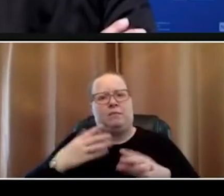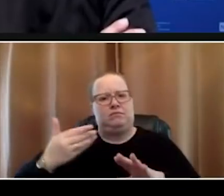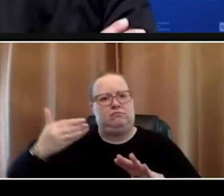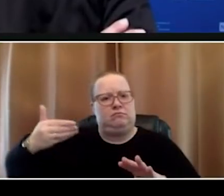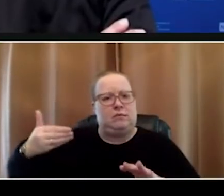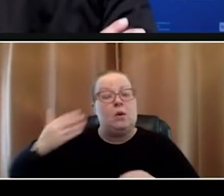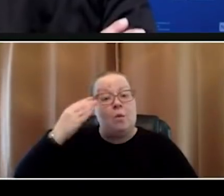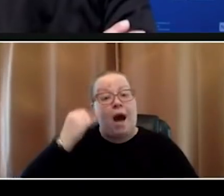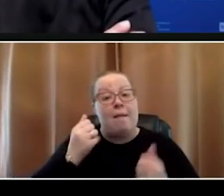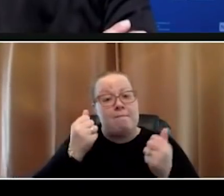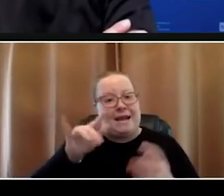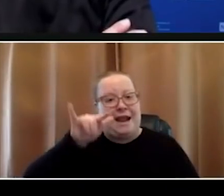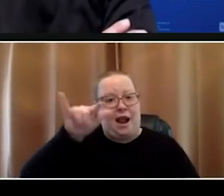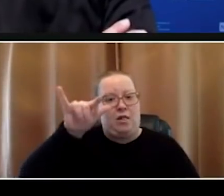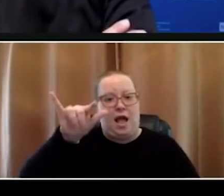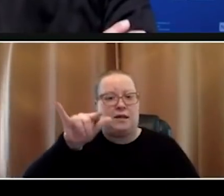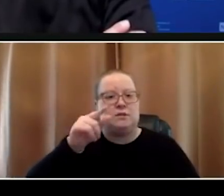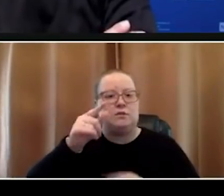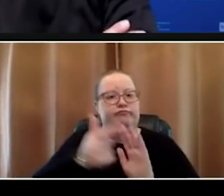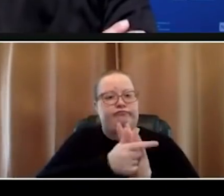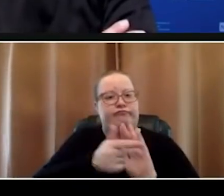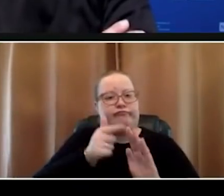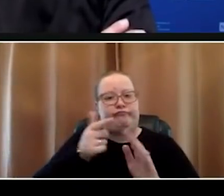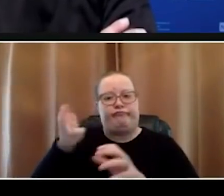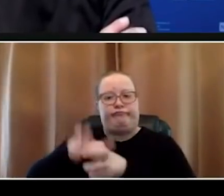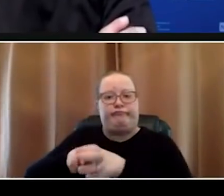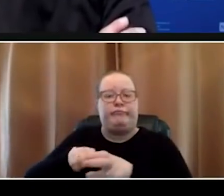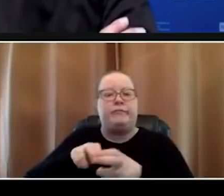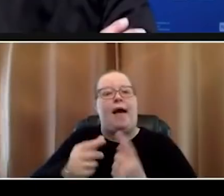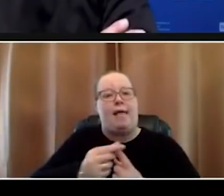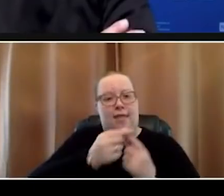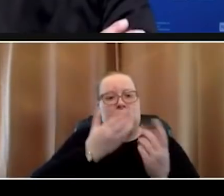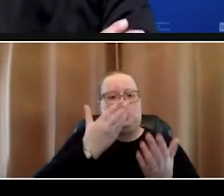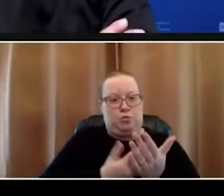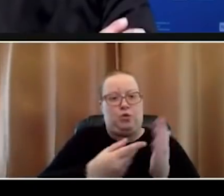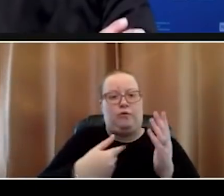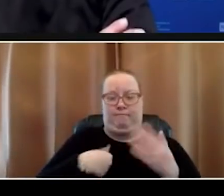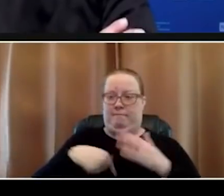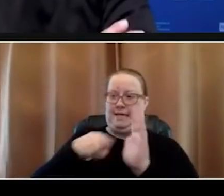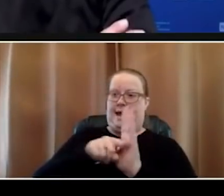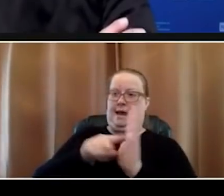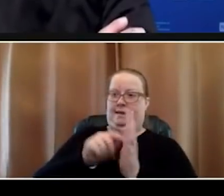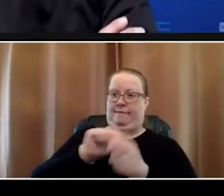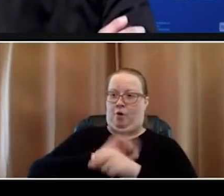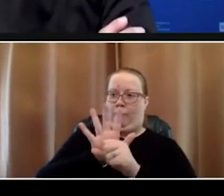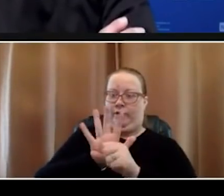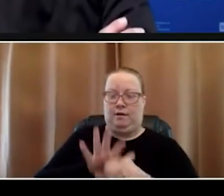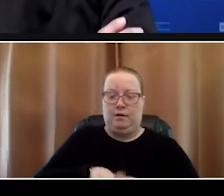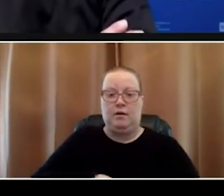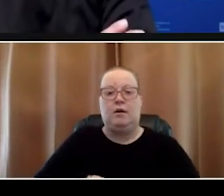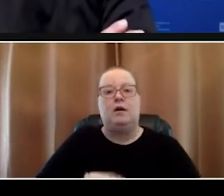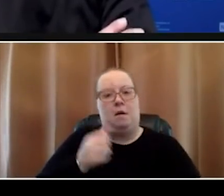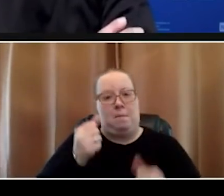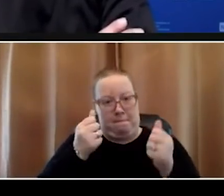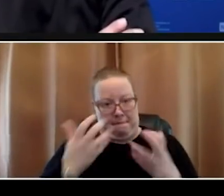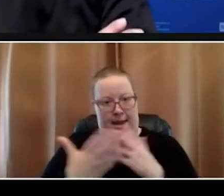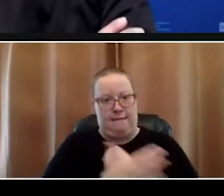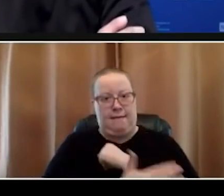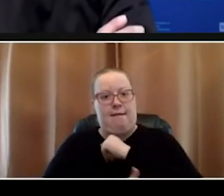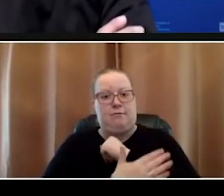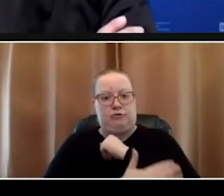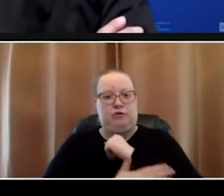You can't get on a plane unless you show you're negative. I mean, there are a number of countries that right